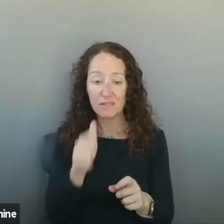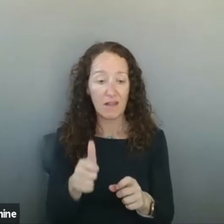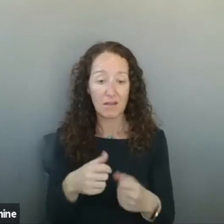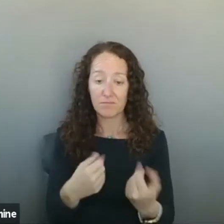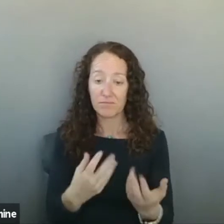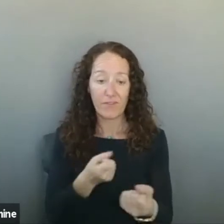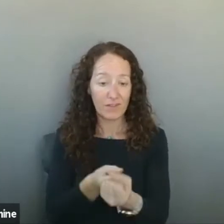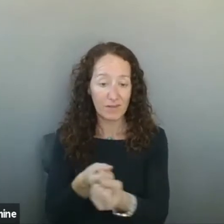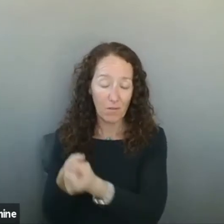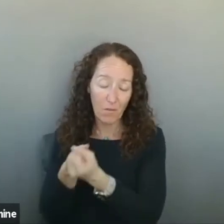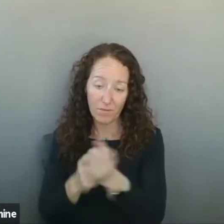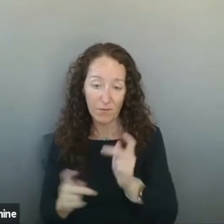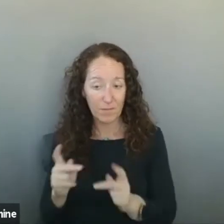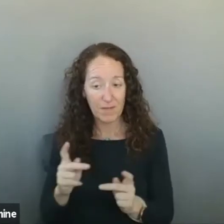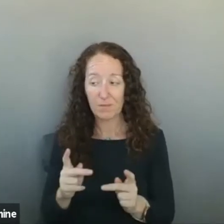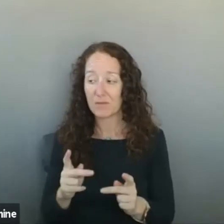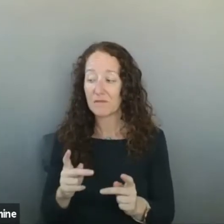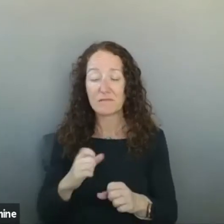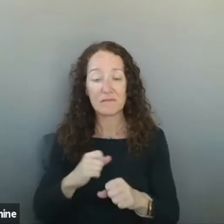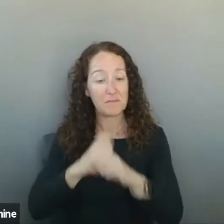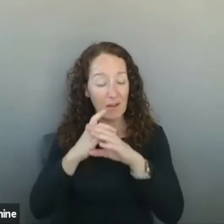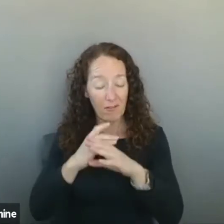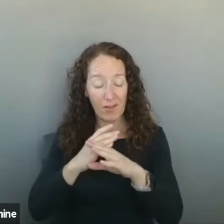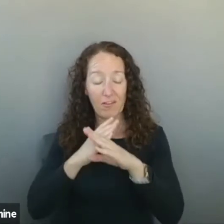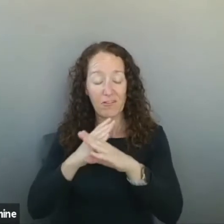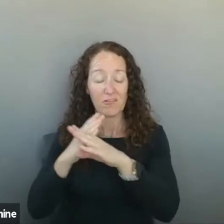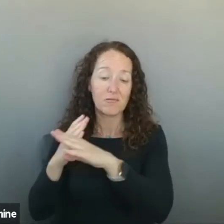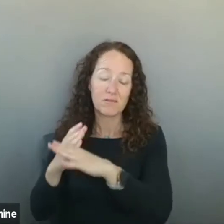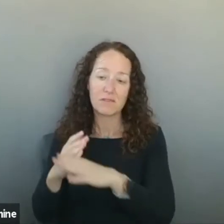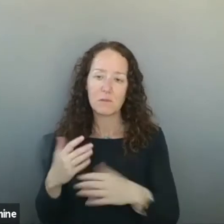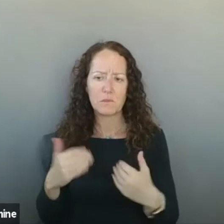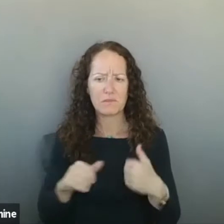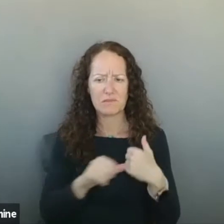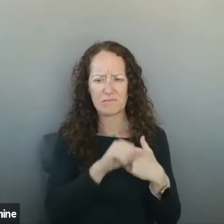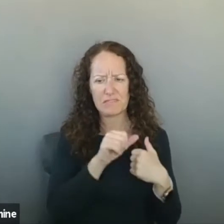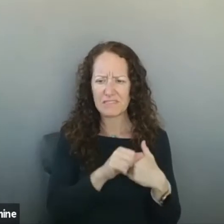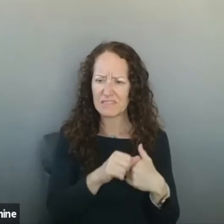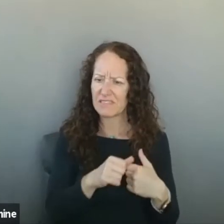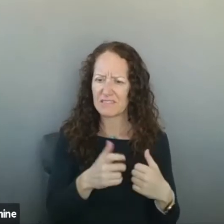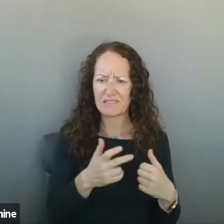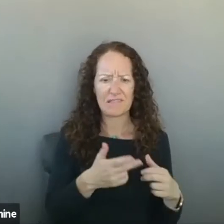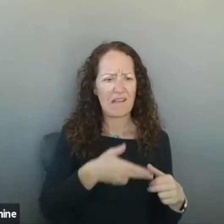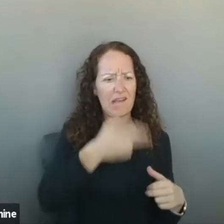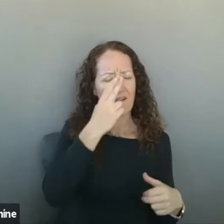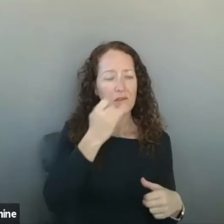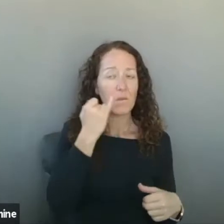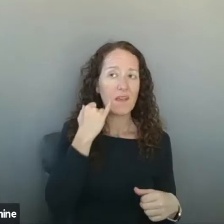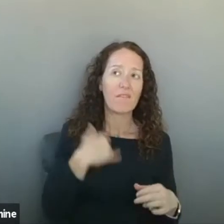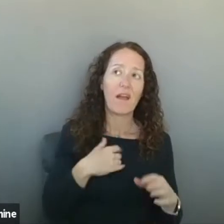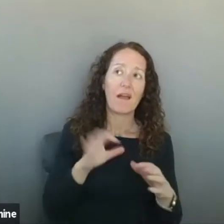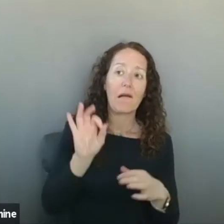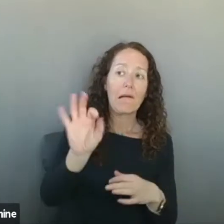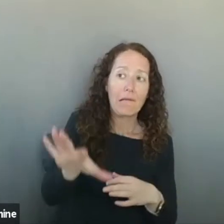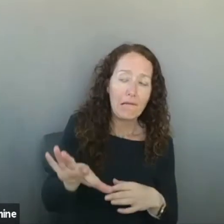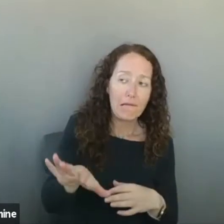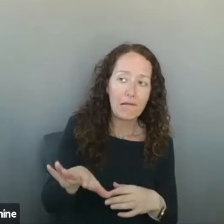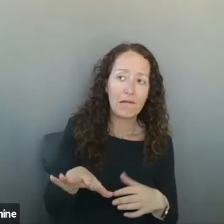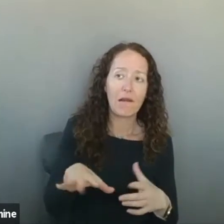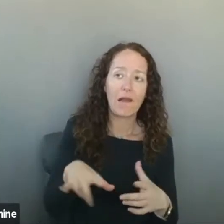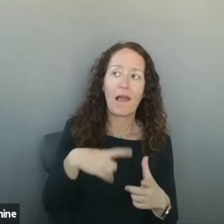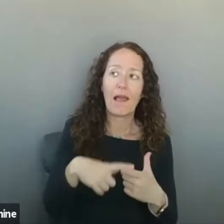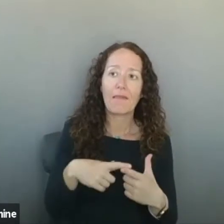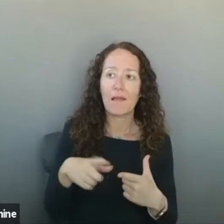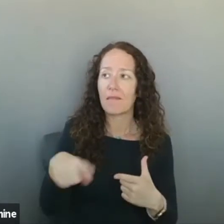to speak from within the organization. What if I say something, there's not the psychological safety and I lose my job?